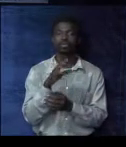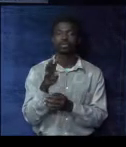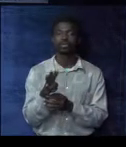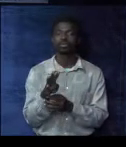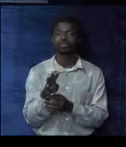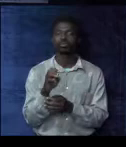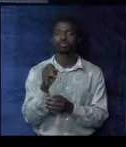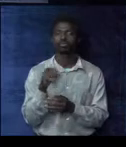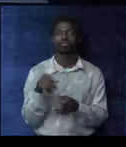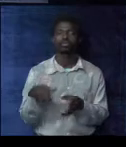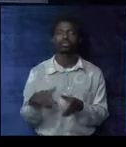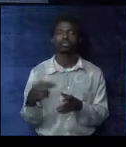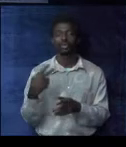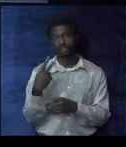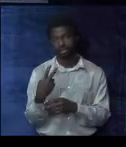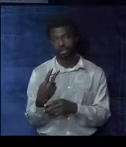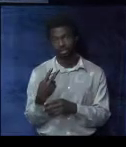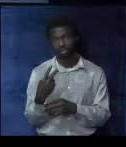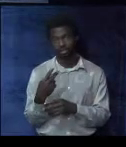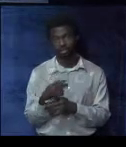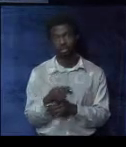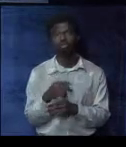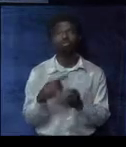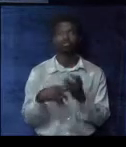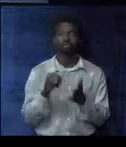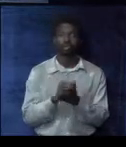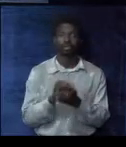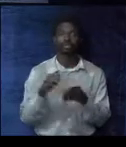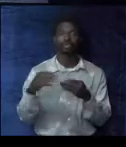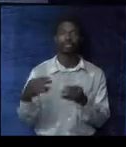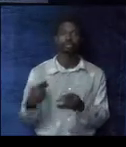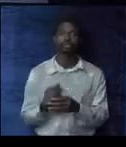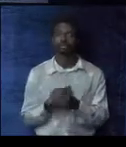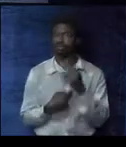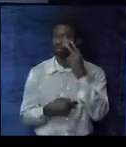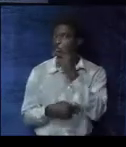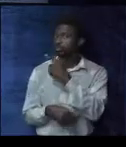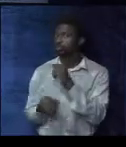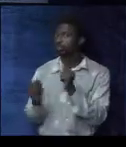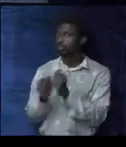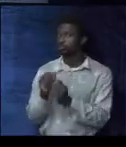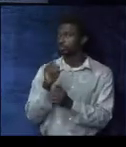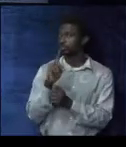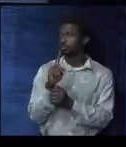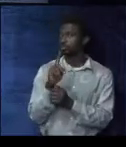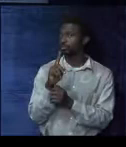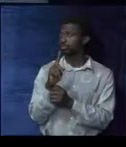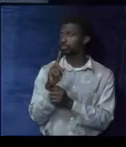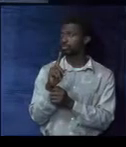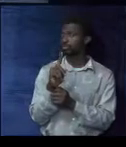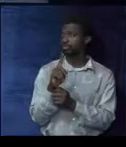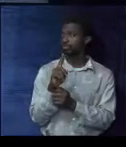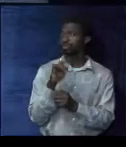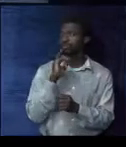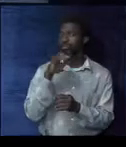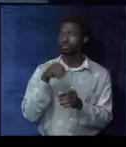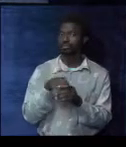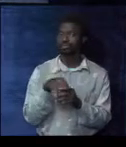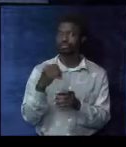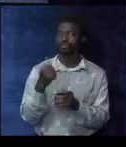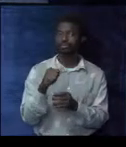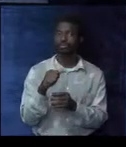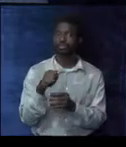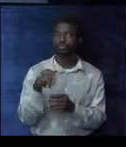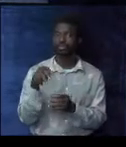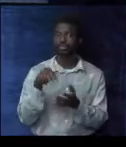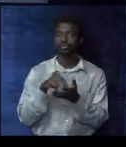12,654,104. So let's see what that gives us. With 1 is in the